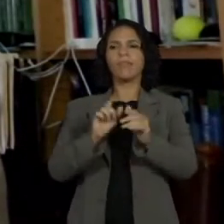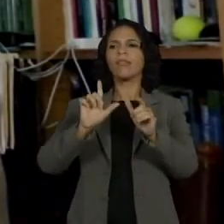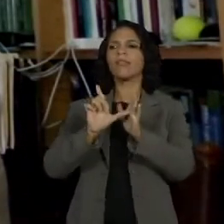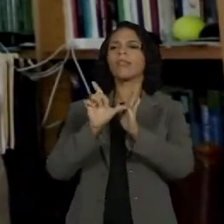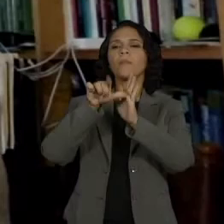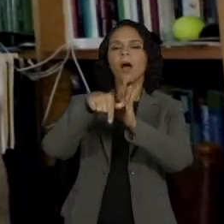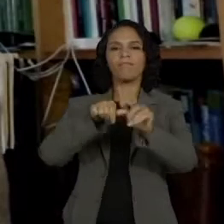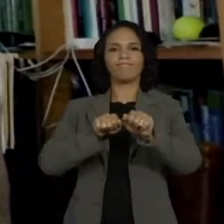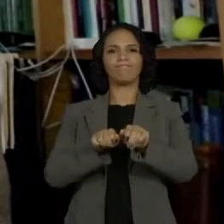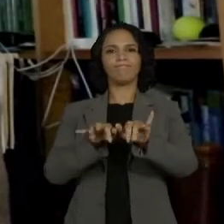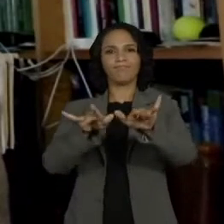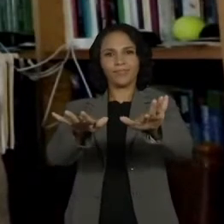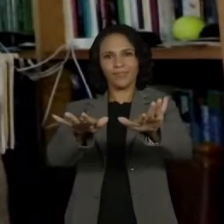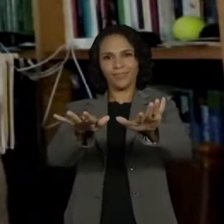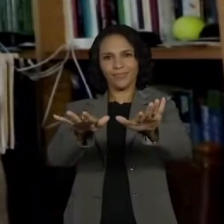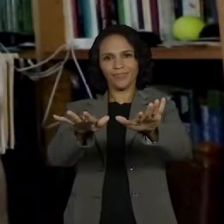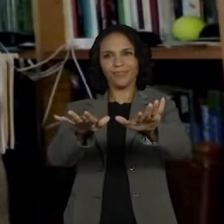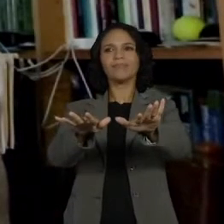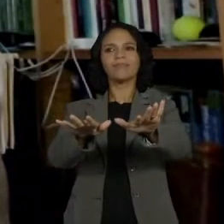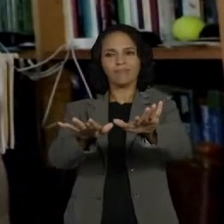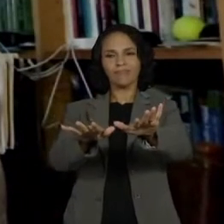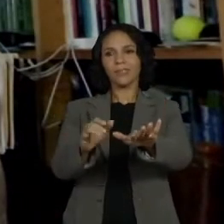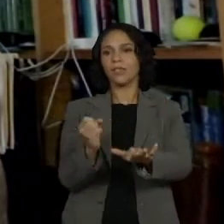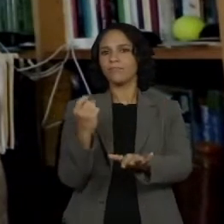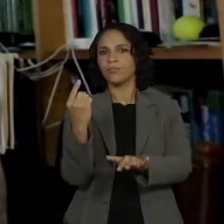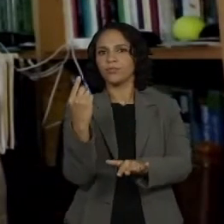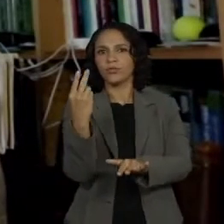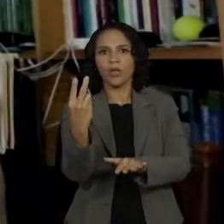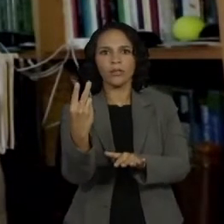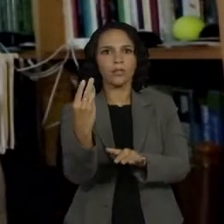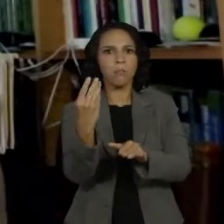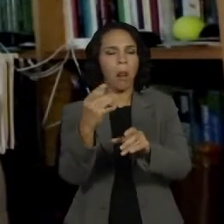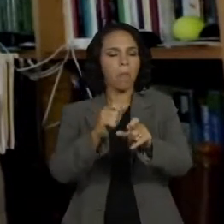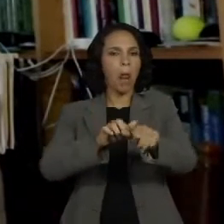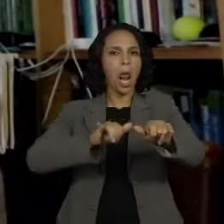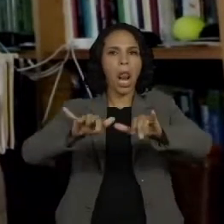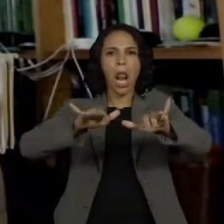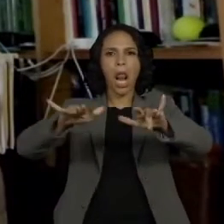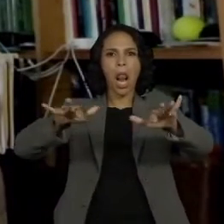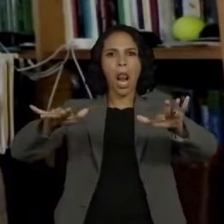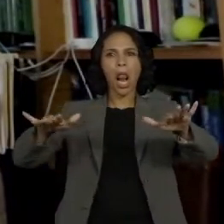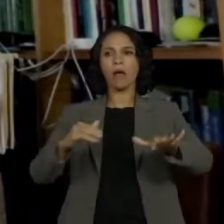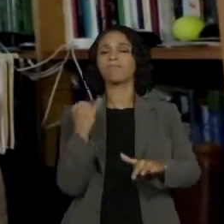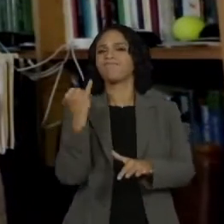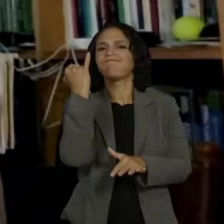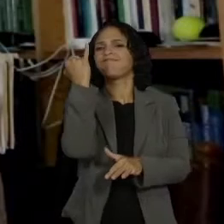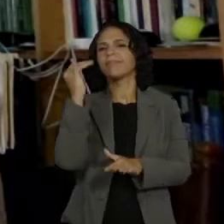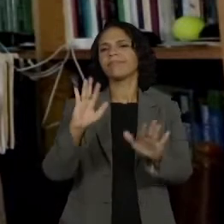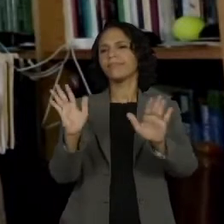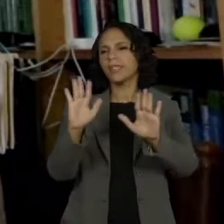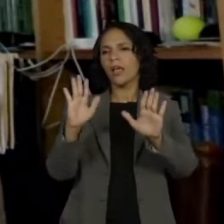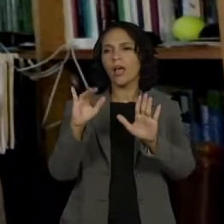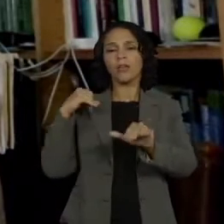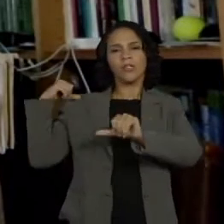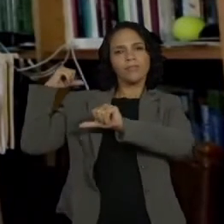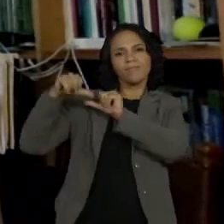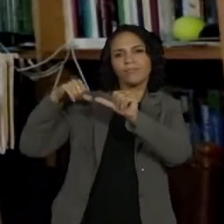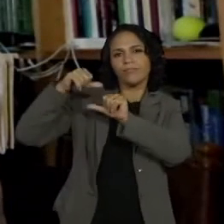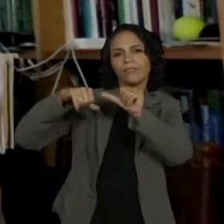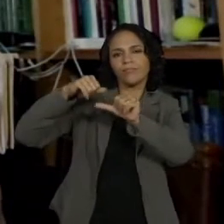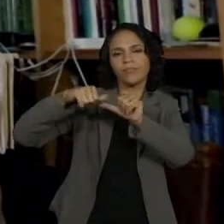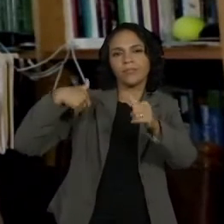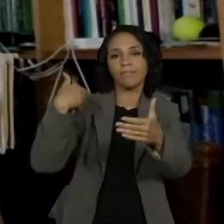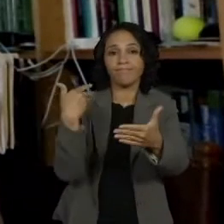transmitted to person number two and person number three, it doesn't matter in terms of the virus's evolutionary success